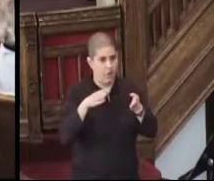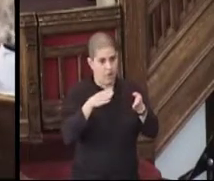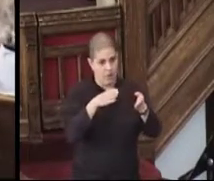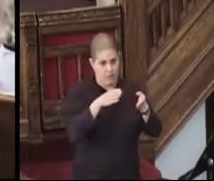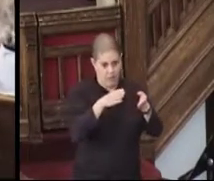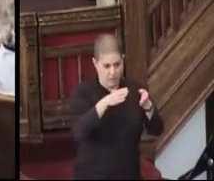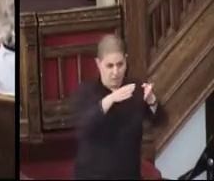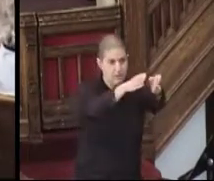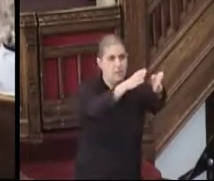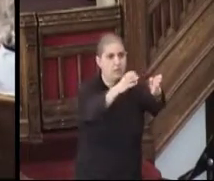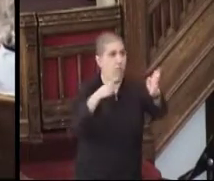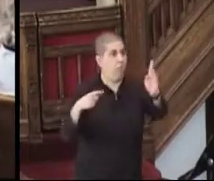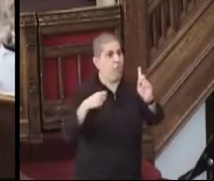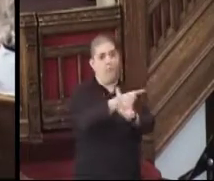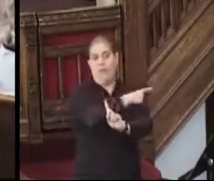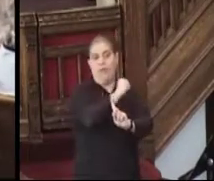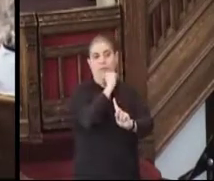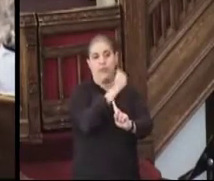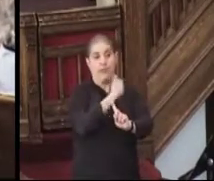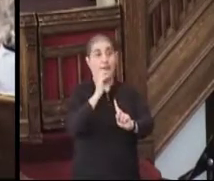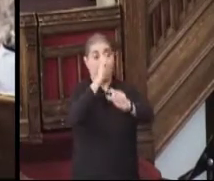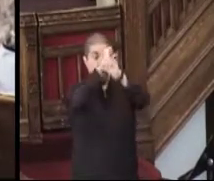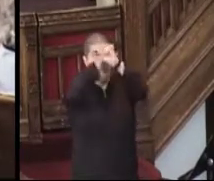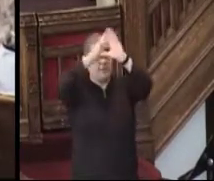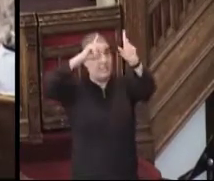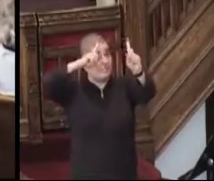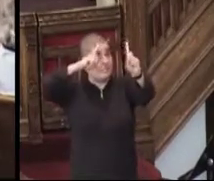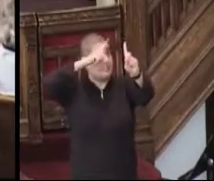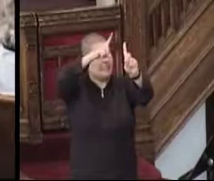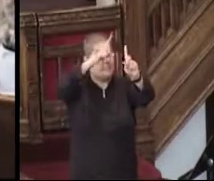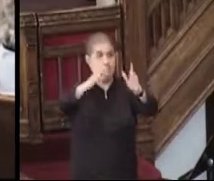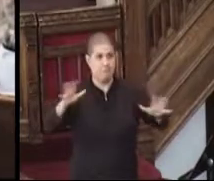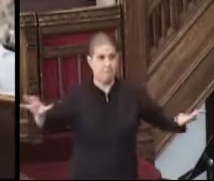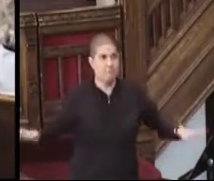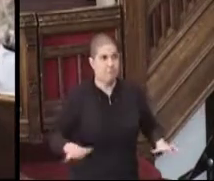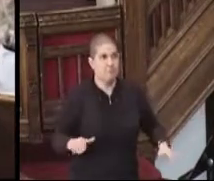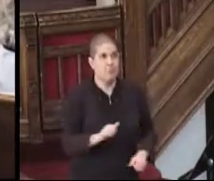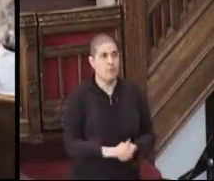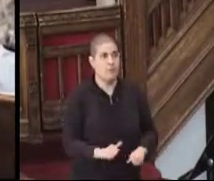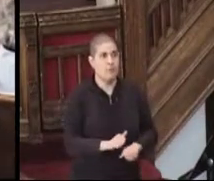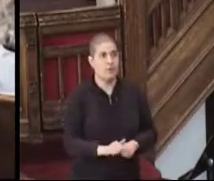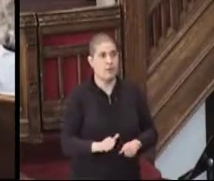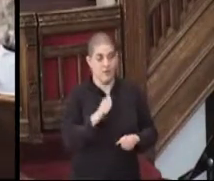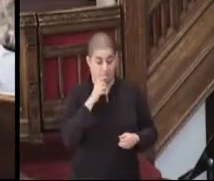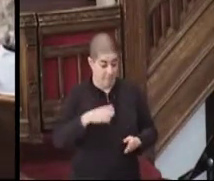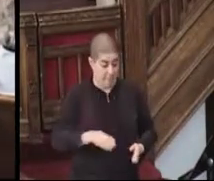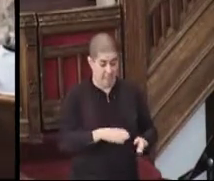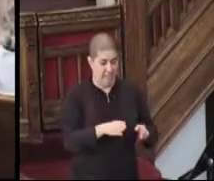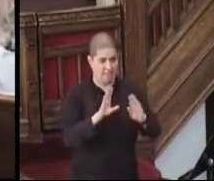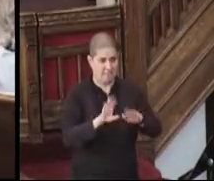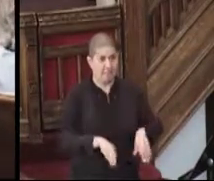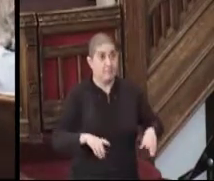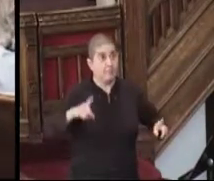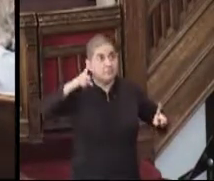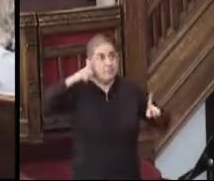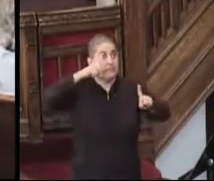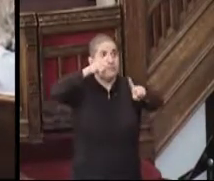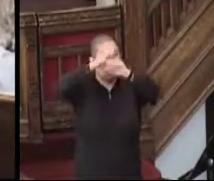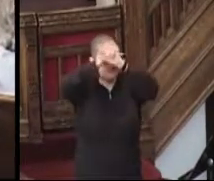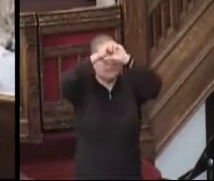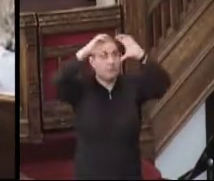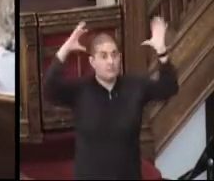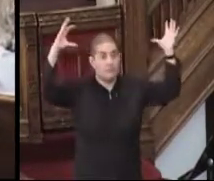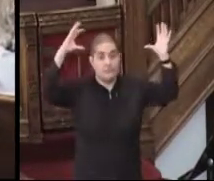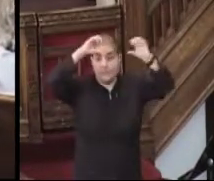That it's the vision that propels us, not the past. What is that vision? It's the vision